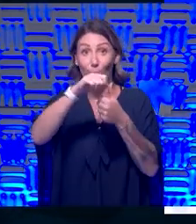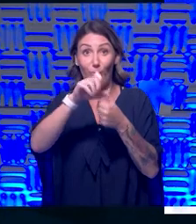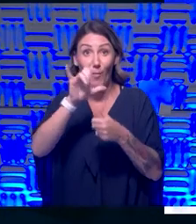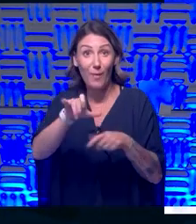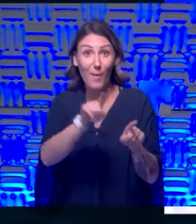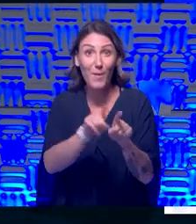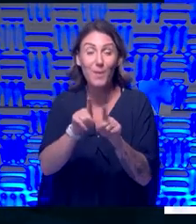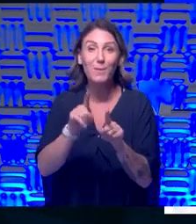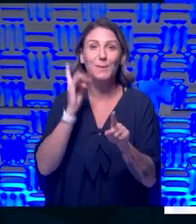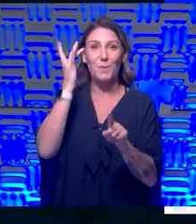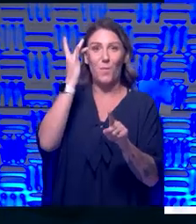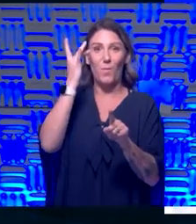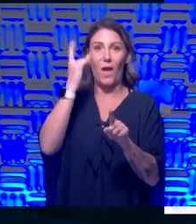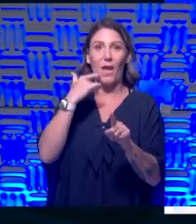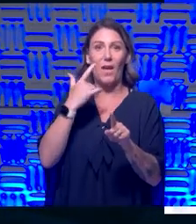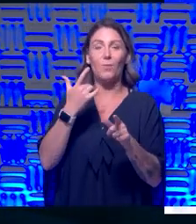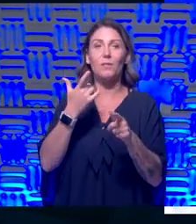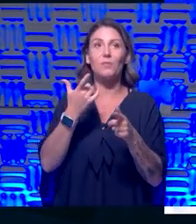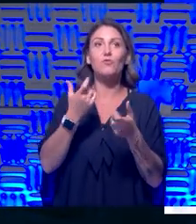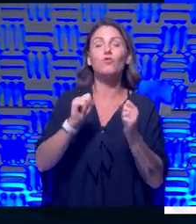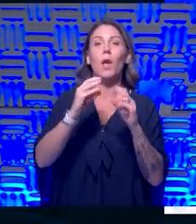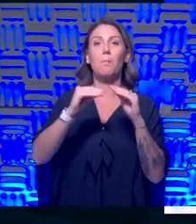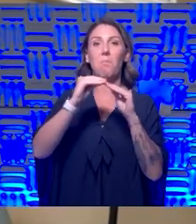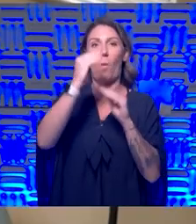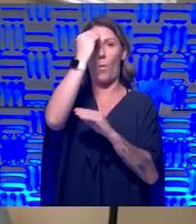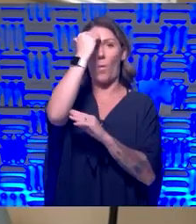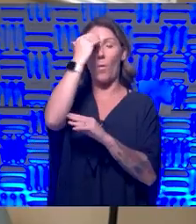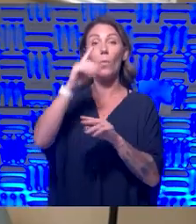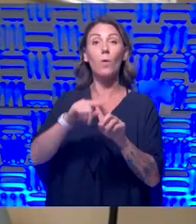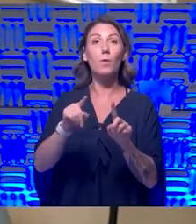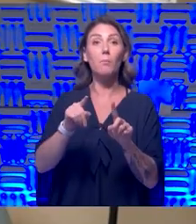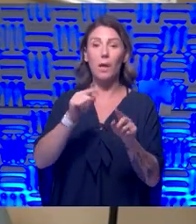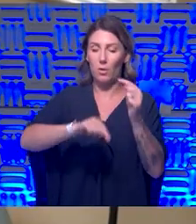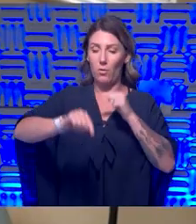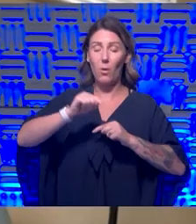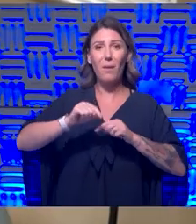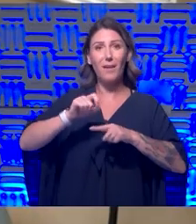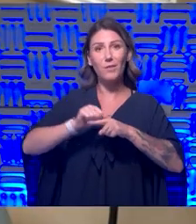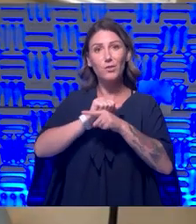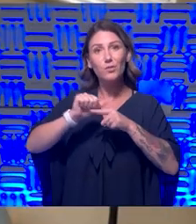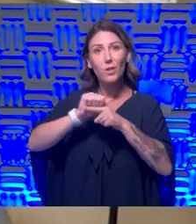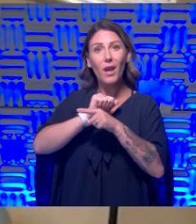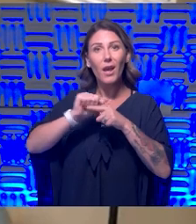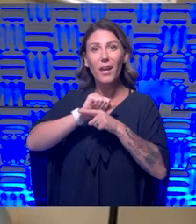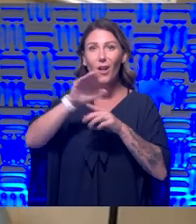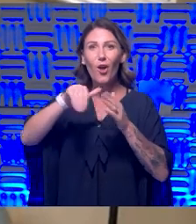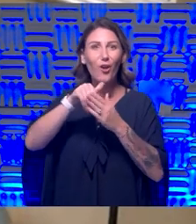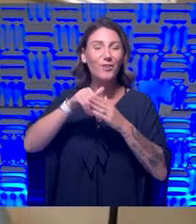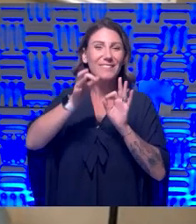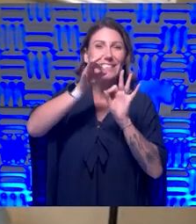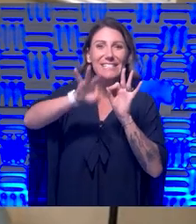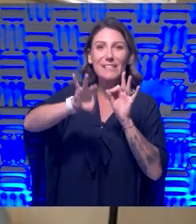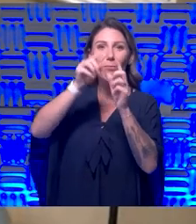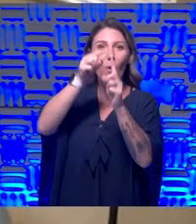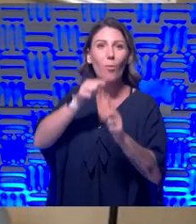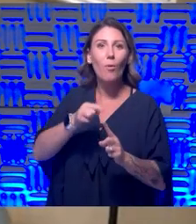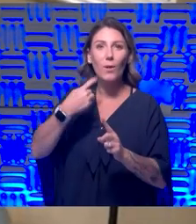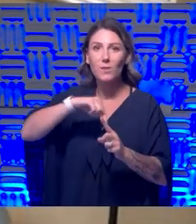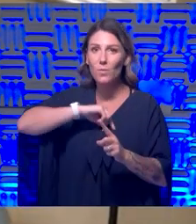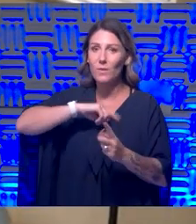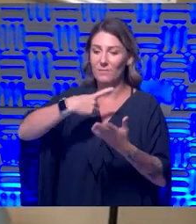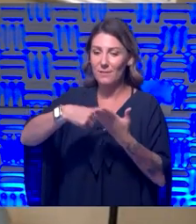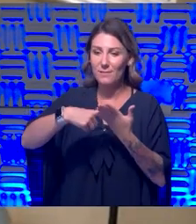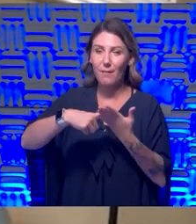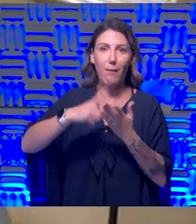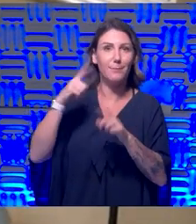I was trying to be more heightened, uh, but still going back to the training and going back to those simple points that we have been talking about since day